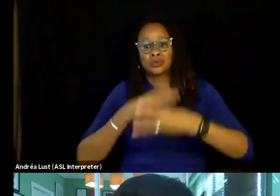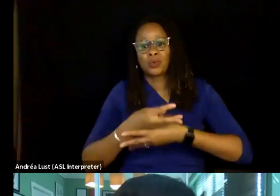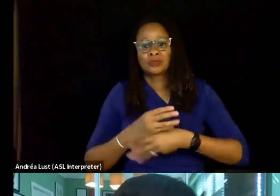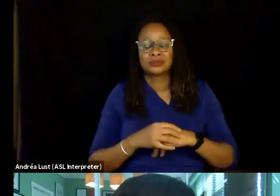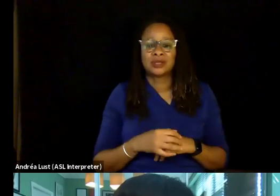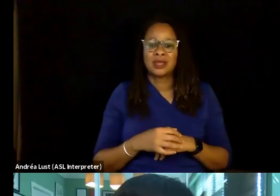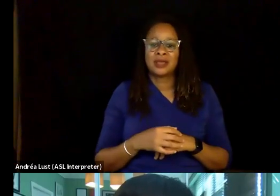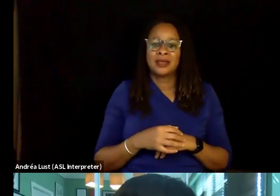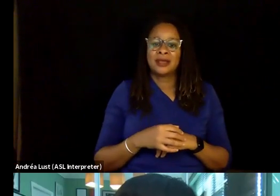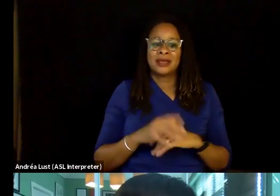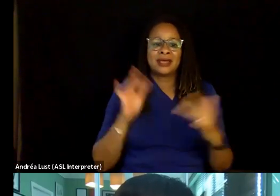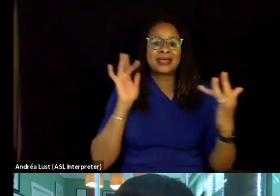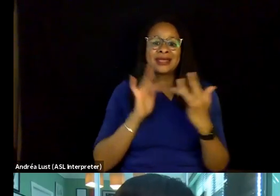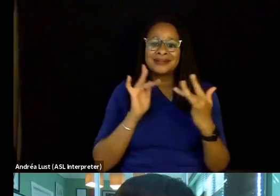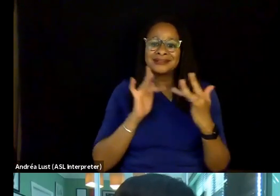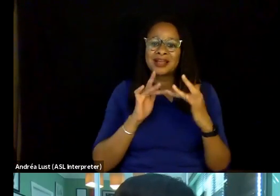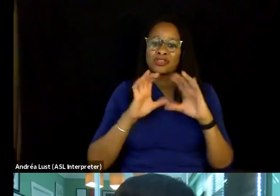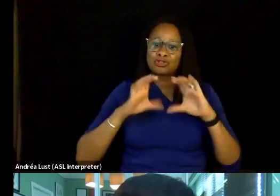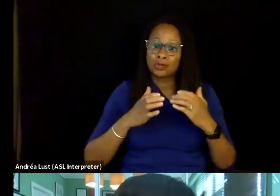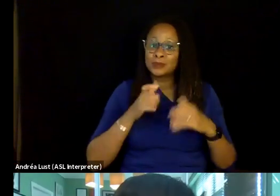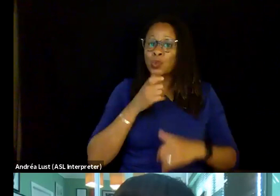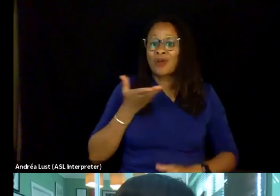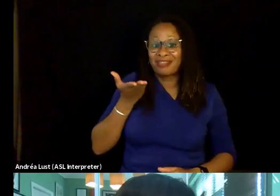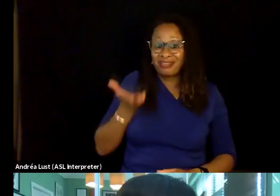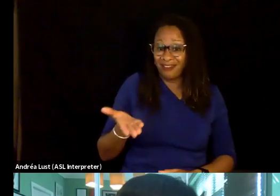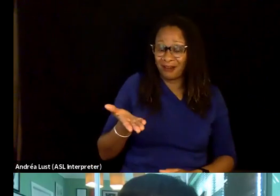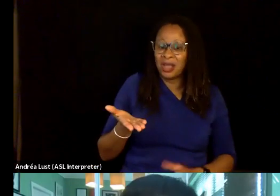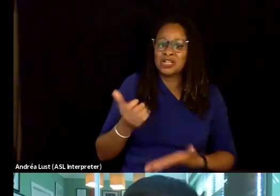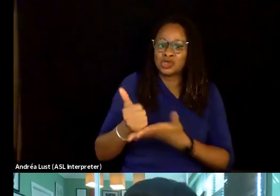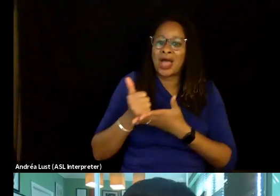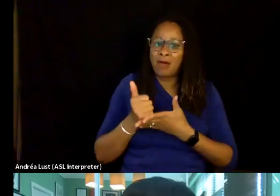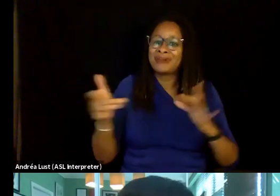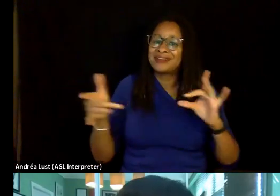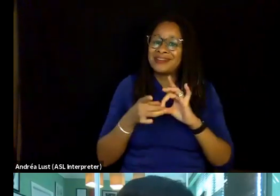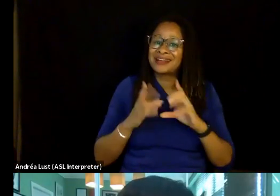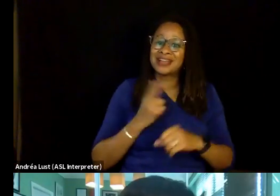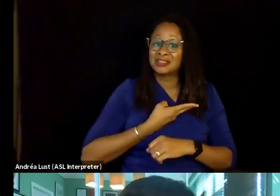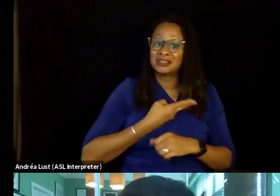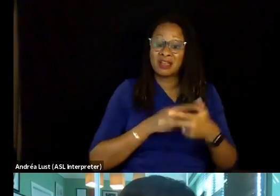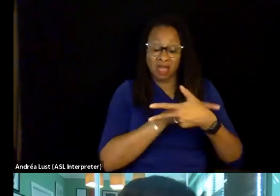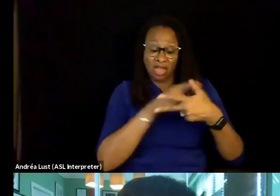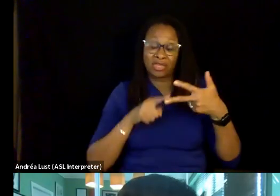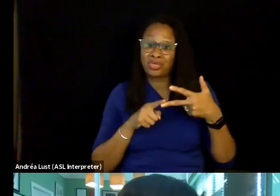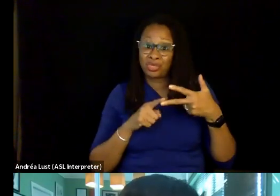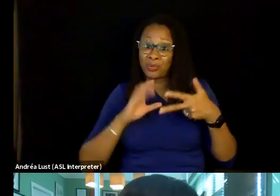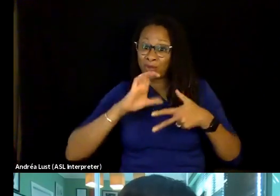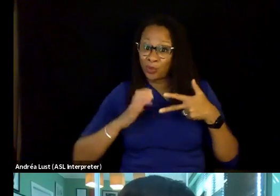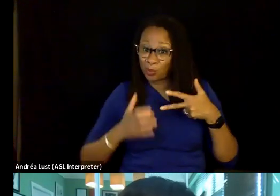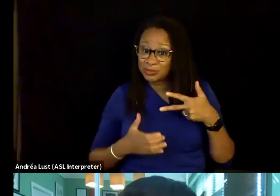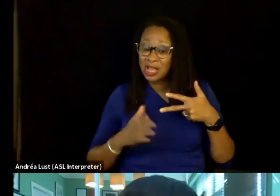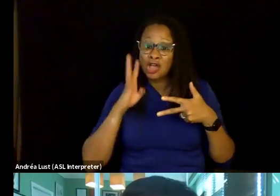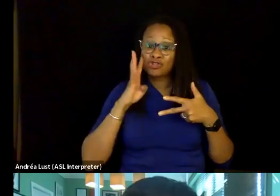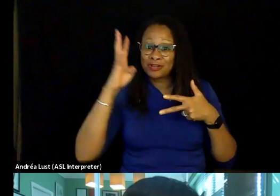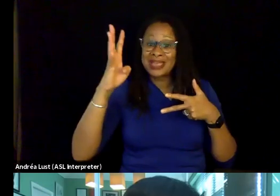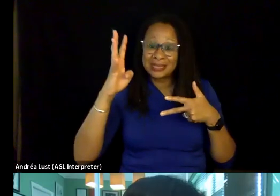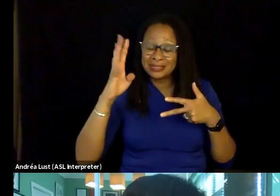have to contact the groups that are there to help pull us all together. And there are three who actually created something called a